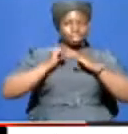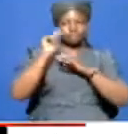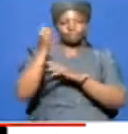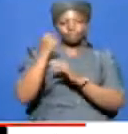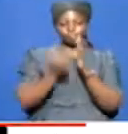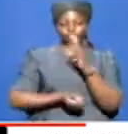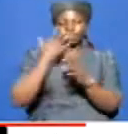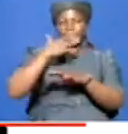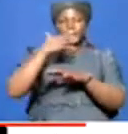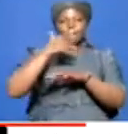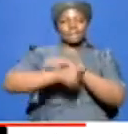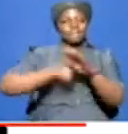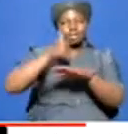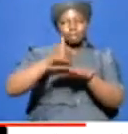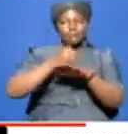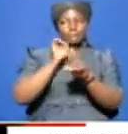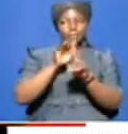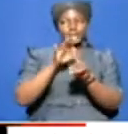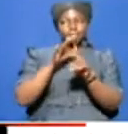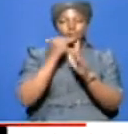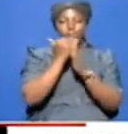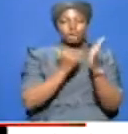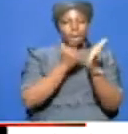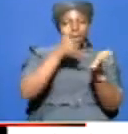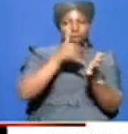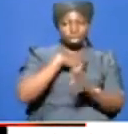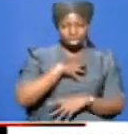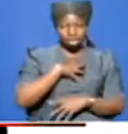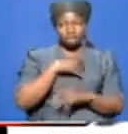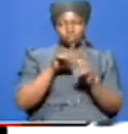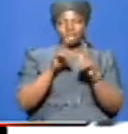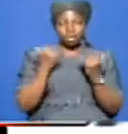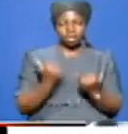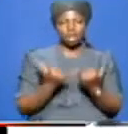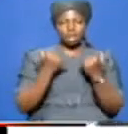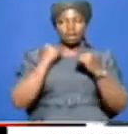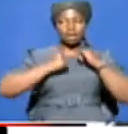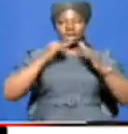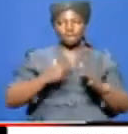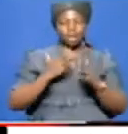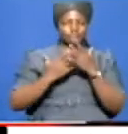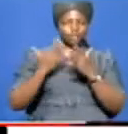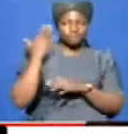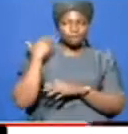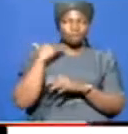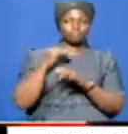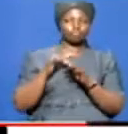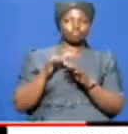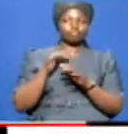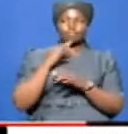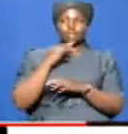programs involving retired and young athletes. Former Commonwealth Games 3,000 meters steeplechase champions Richard